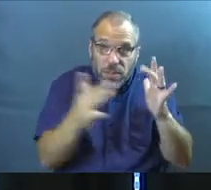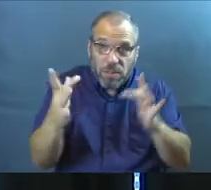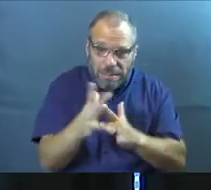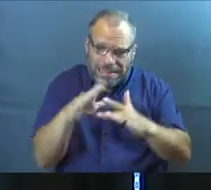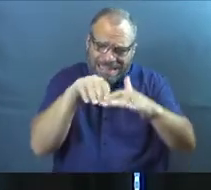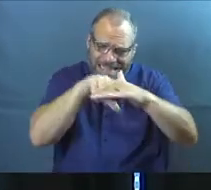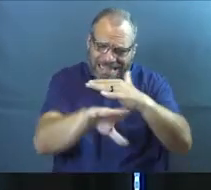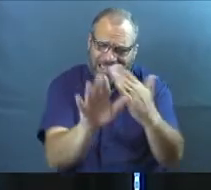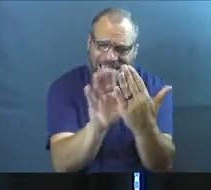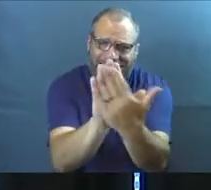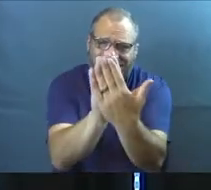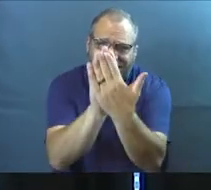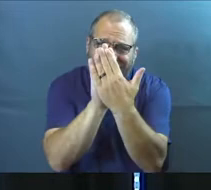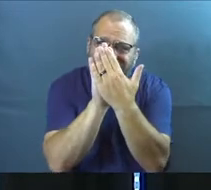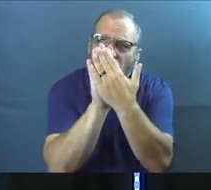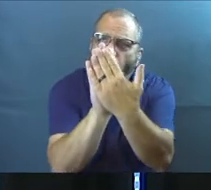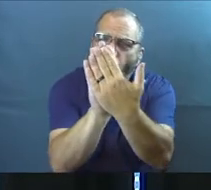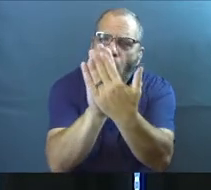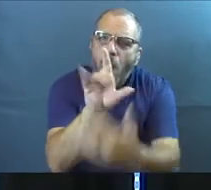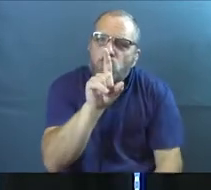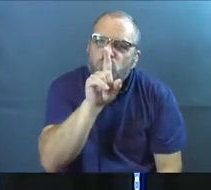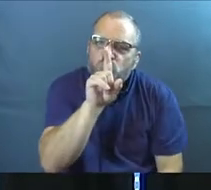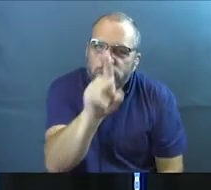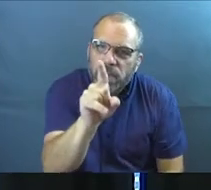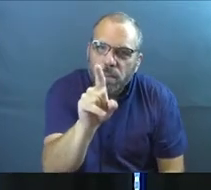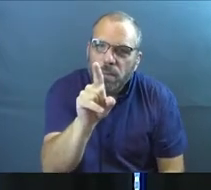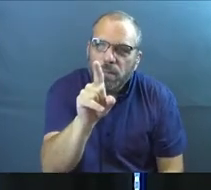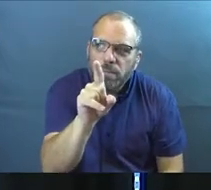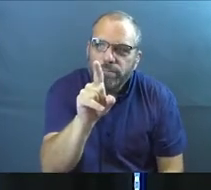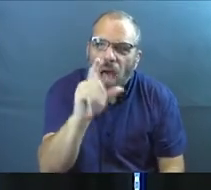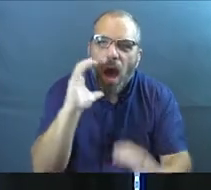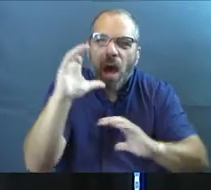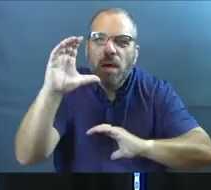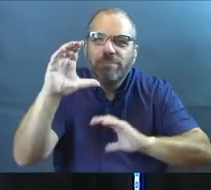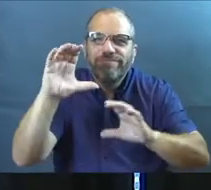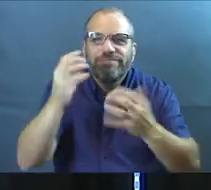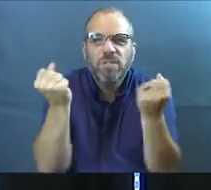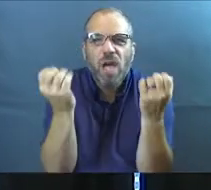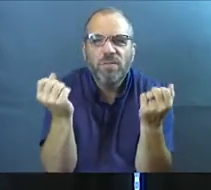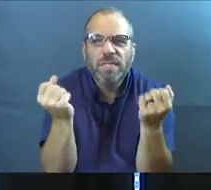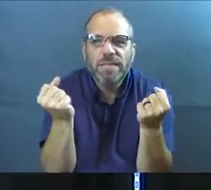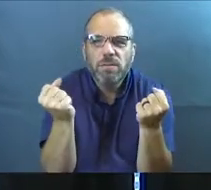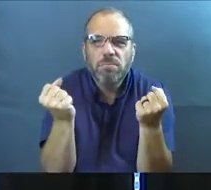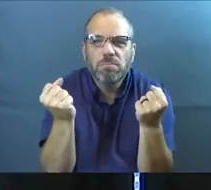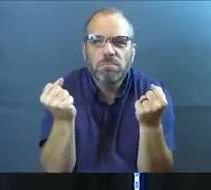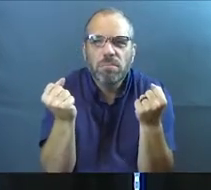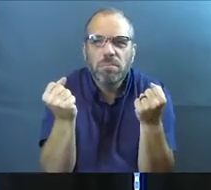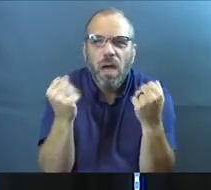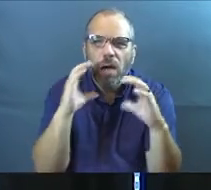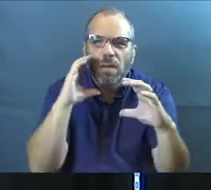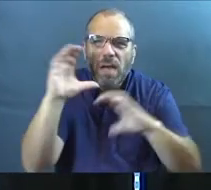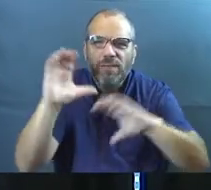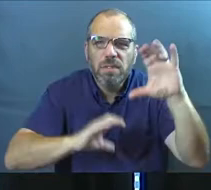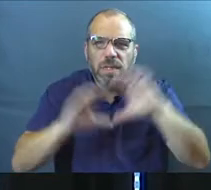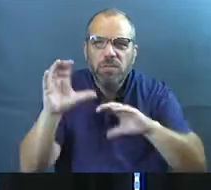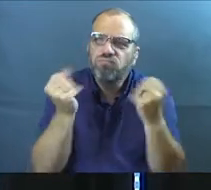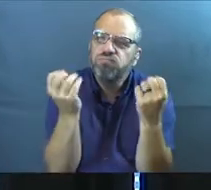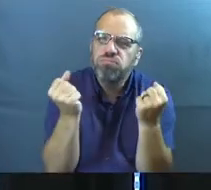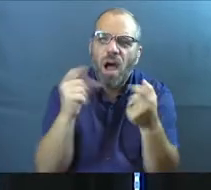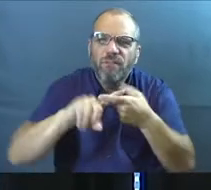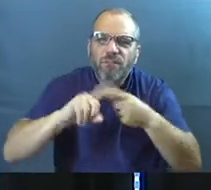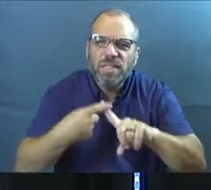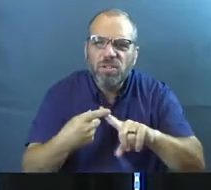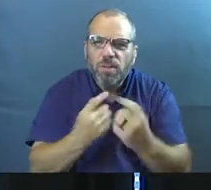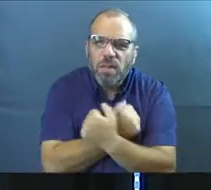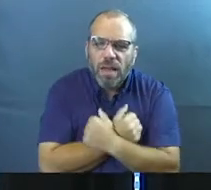Holy of Holies together and have an actual conversation. To have an actual love relationship,